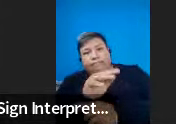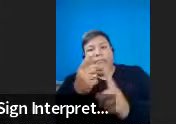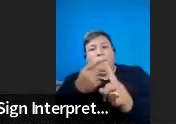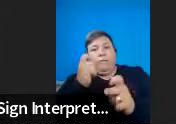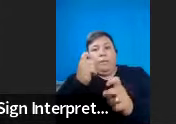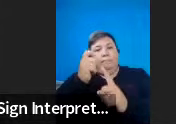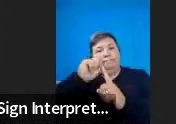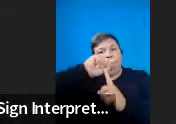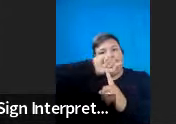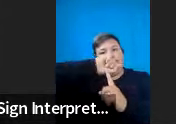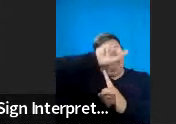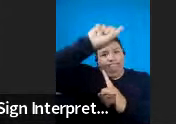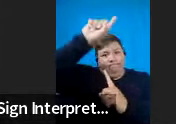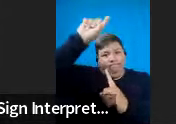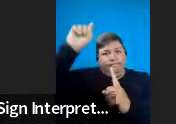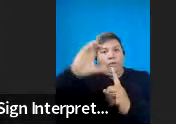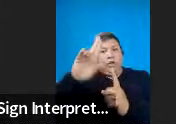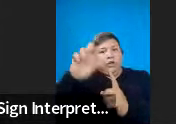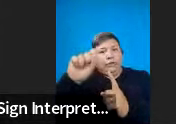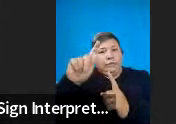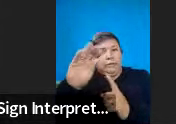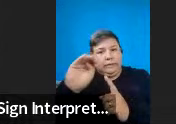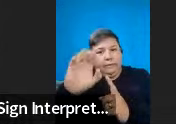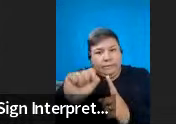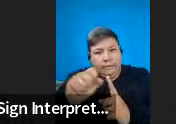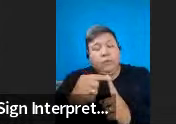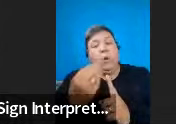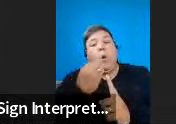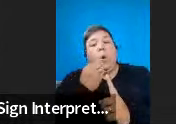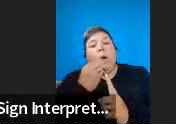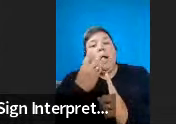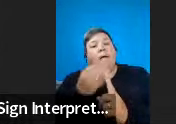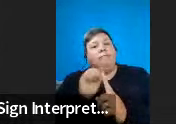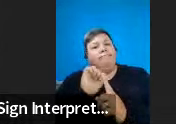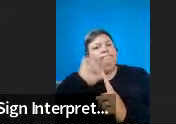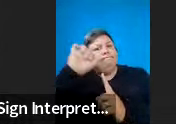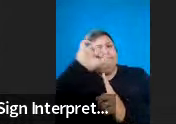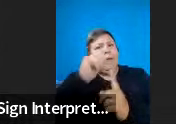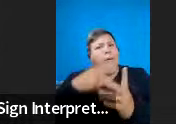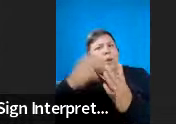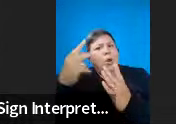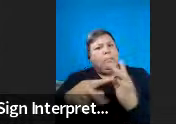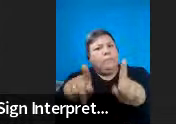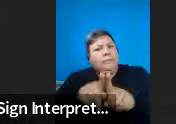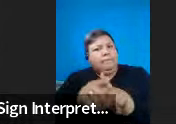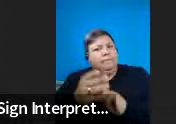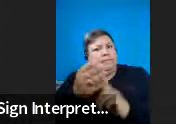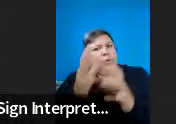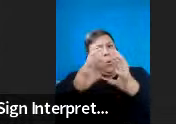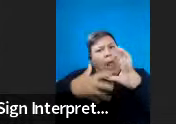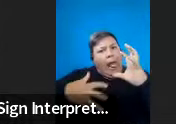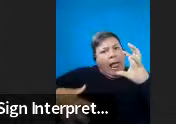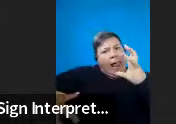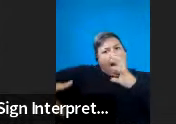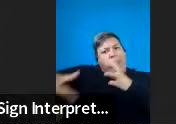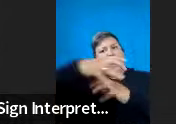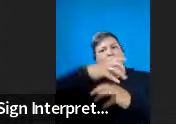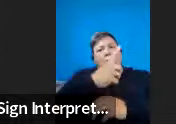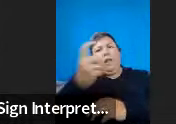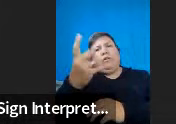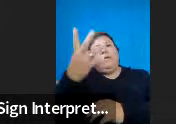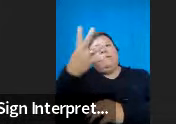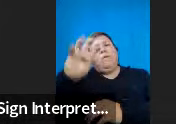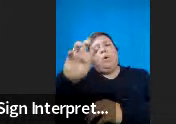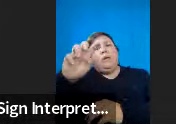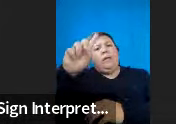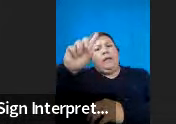customs administrations as who are also in the same program out there in the world. We've got over 140 countries